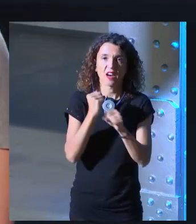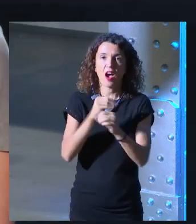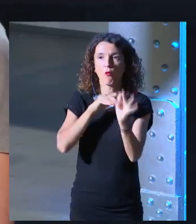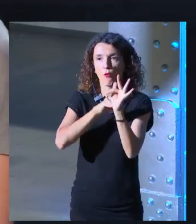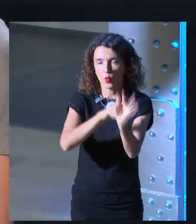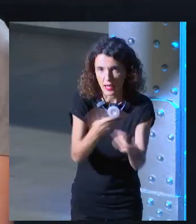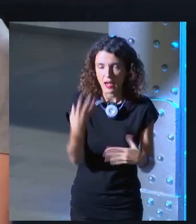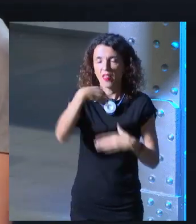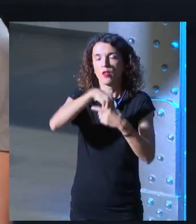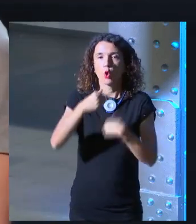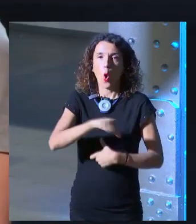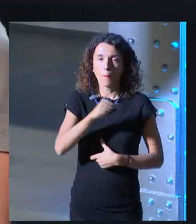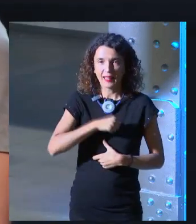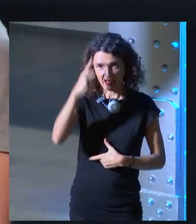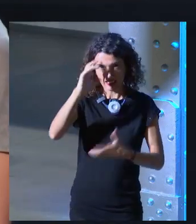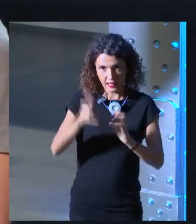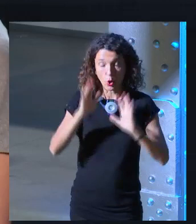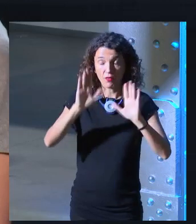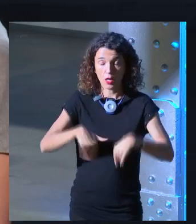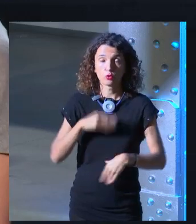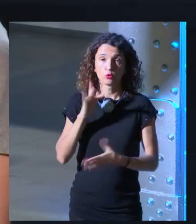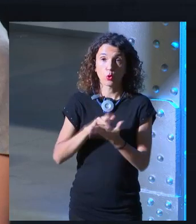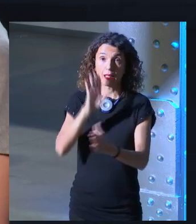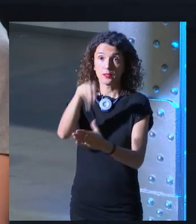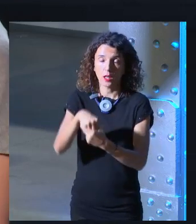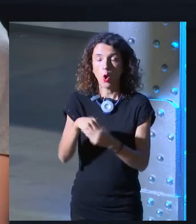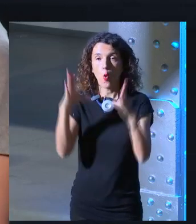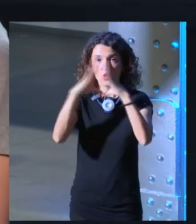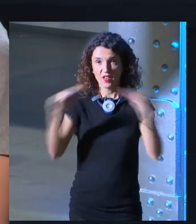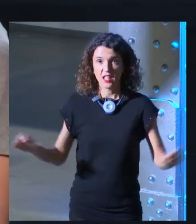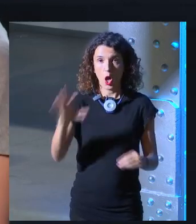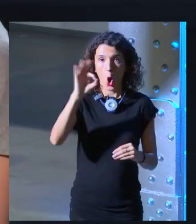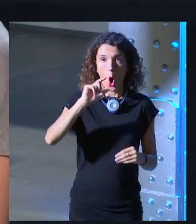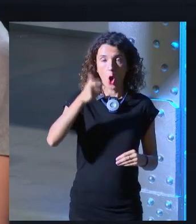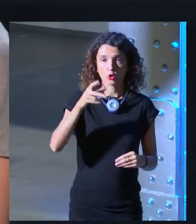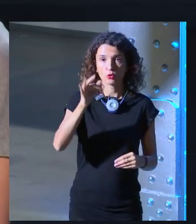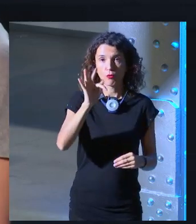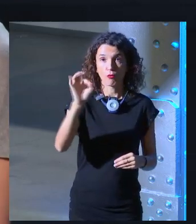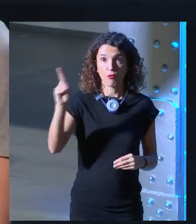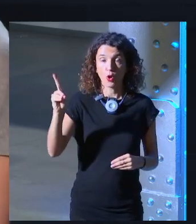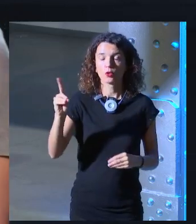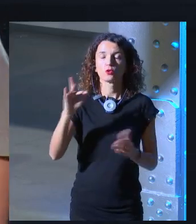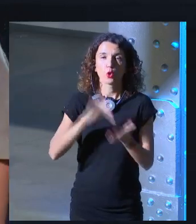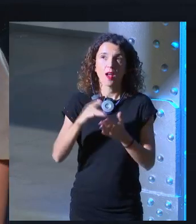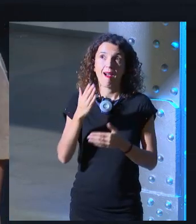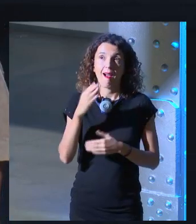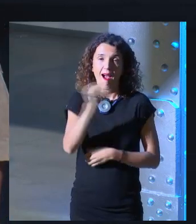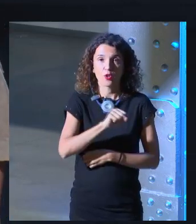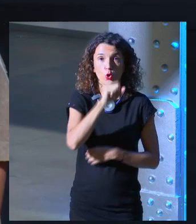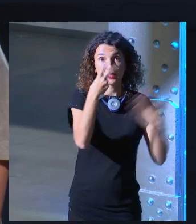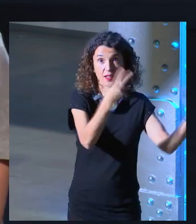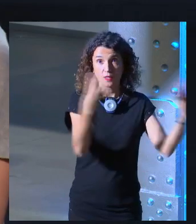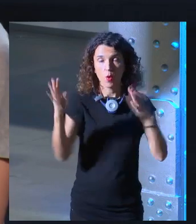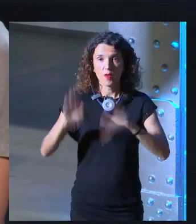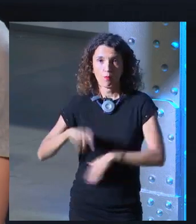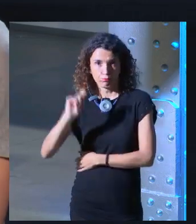jobs, driving an ice cream van, a mental institution, and she entered Oxford in '79. She had